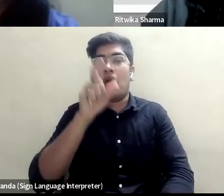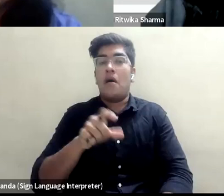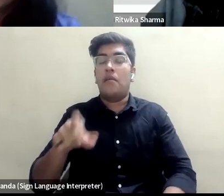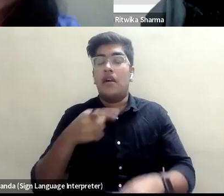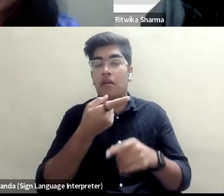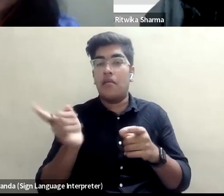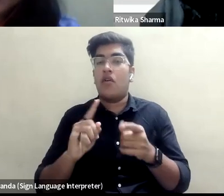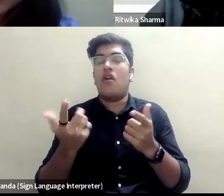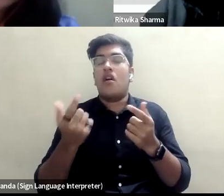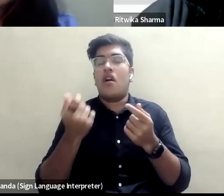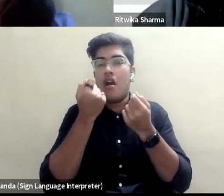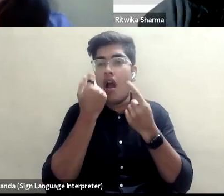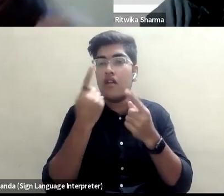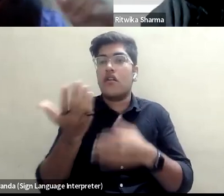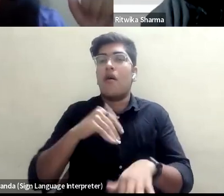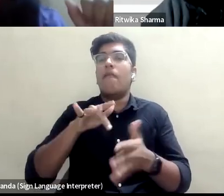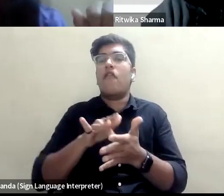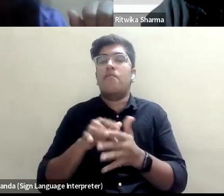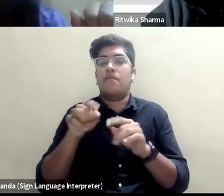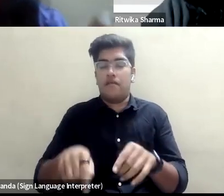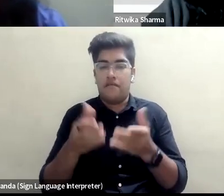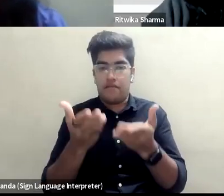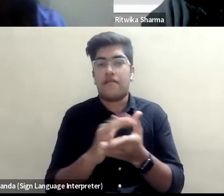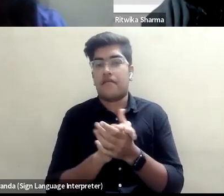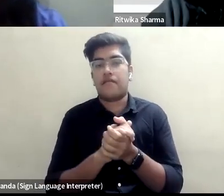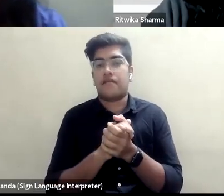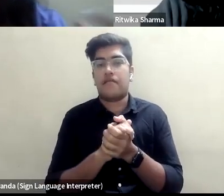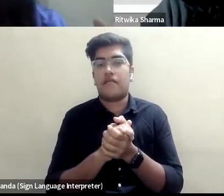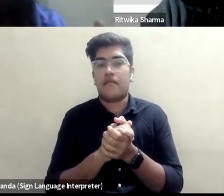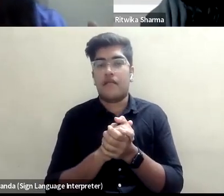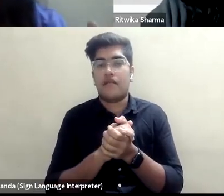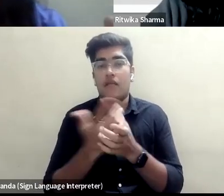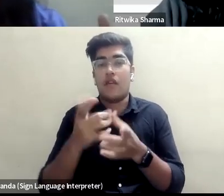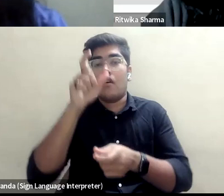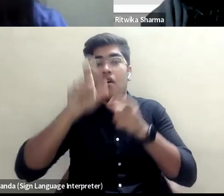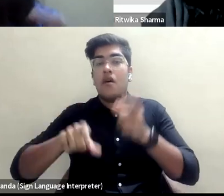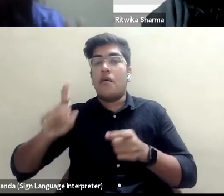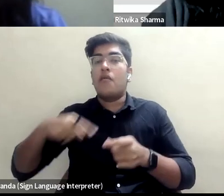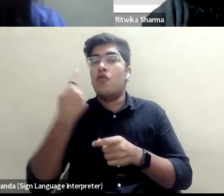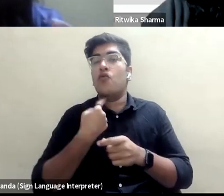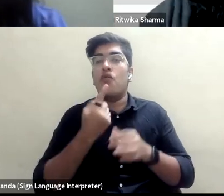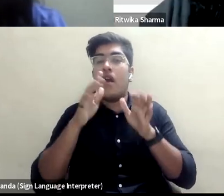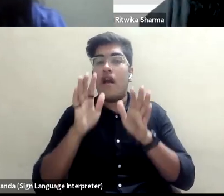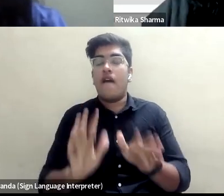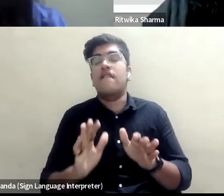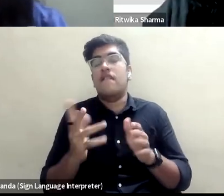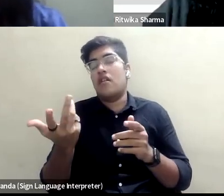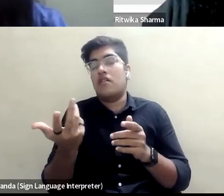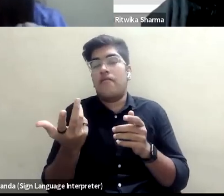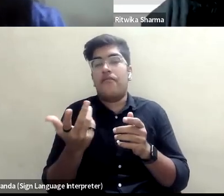their understanding comes from. While the persons who have been able to have